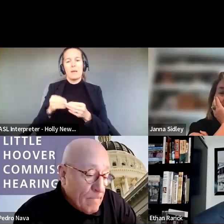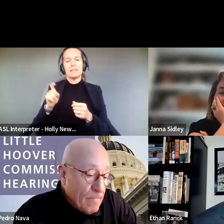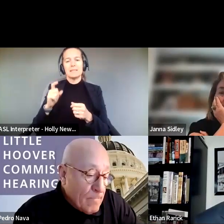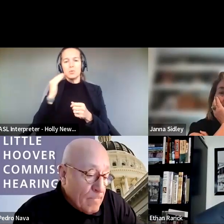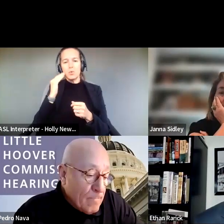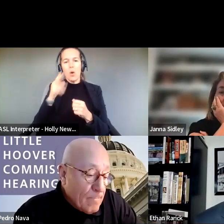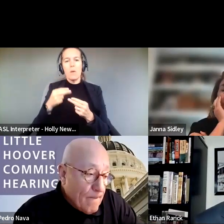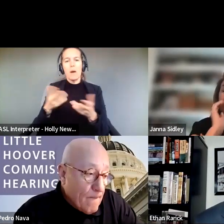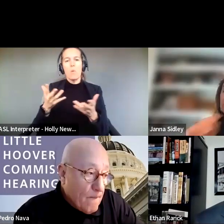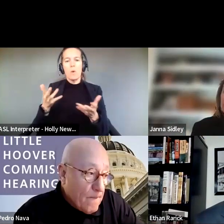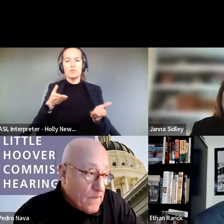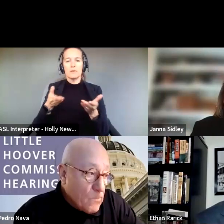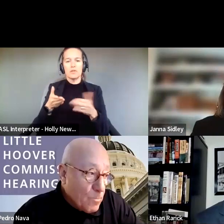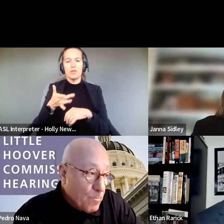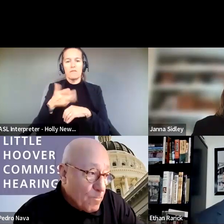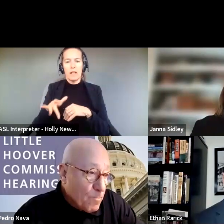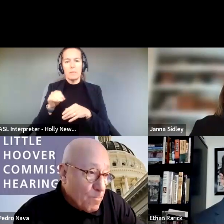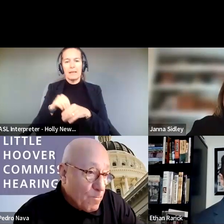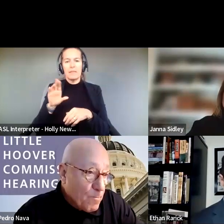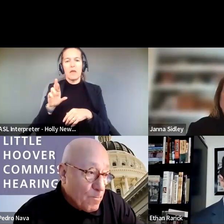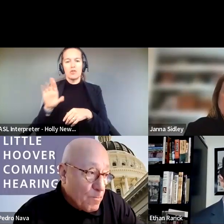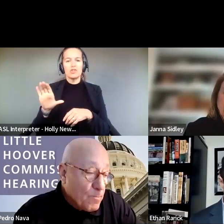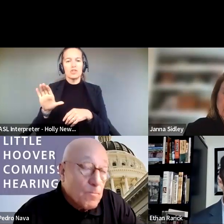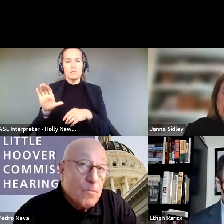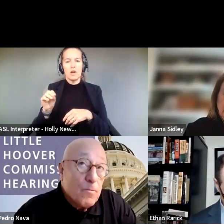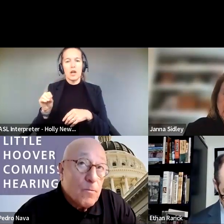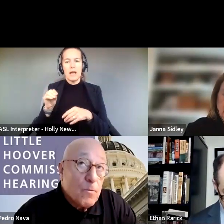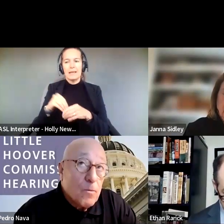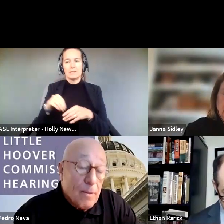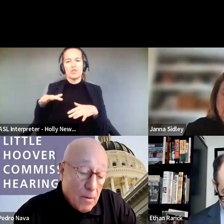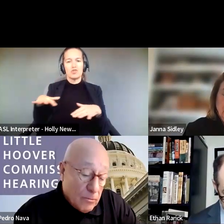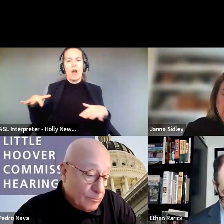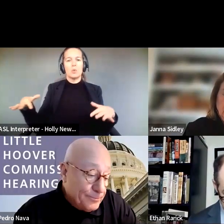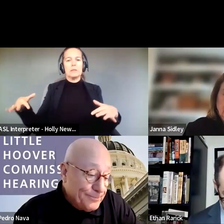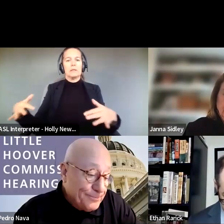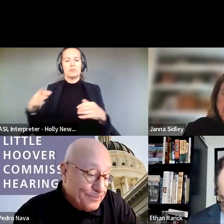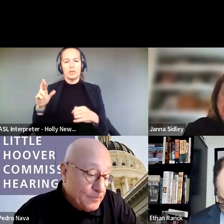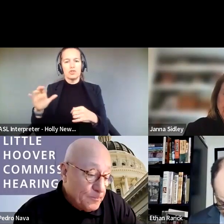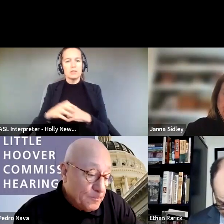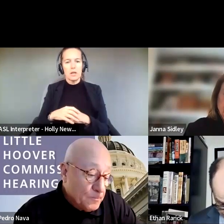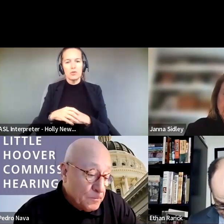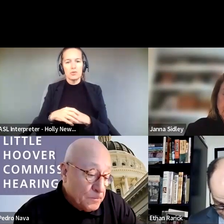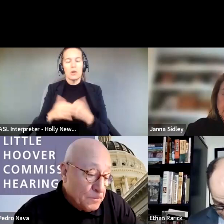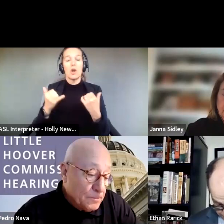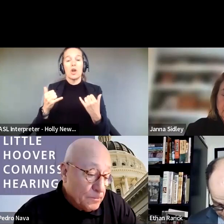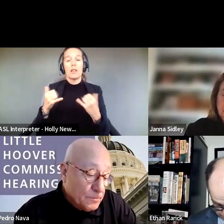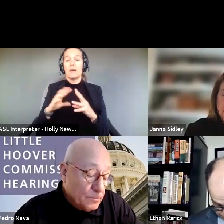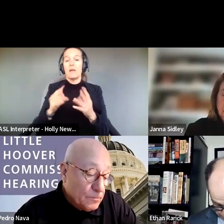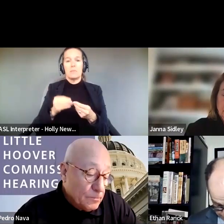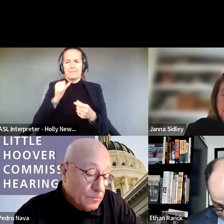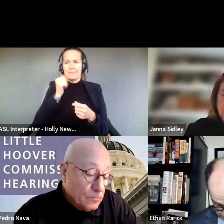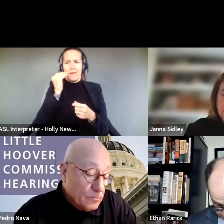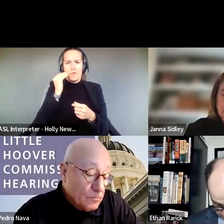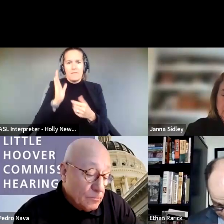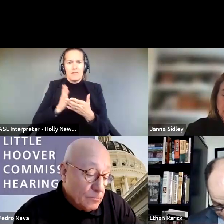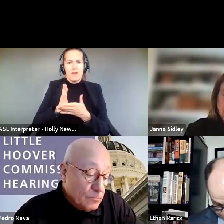about what services are available in their regional center and those in surrounding regional centers. Currently, families are not aware of their rights.